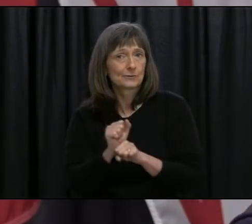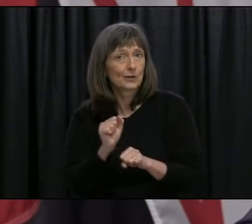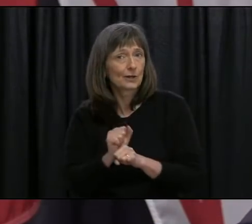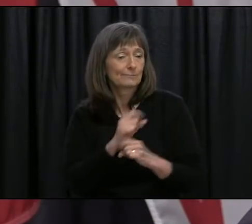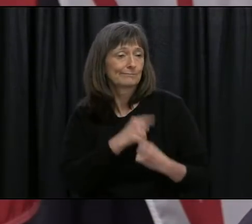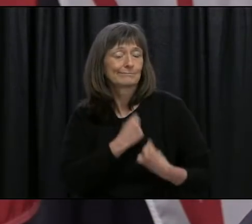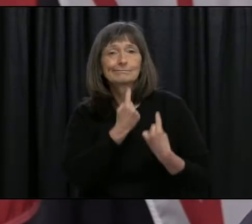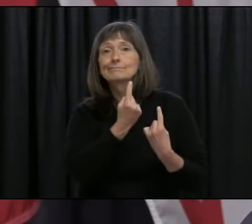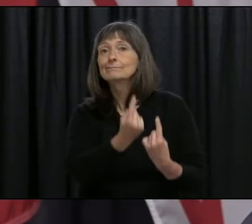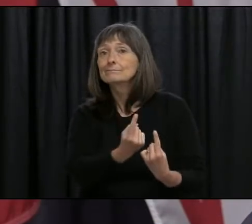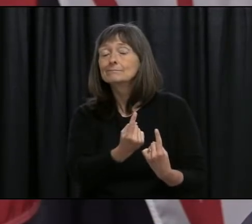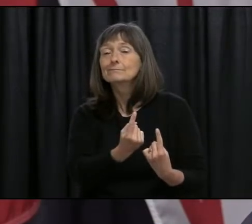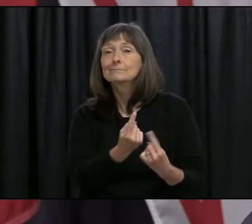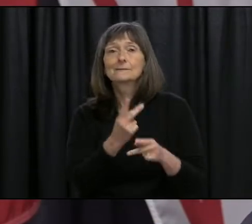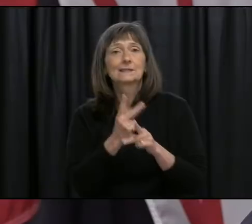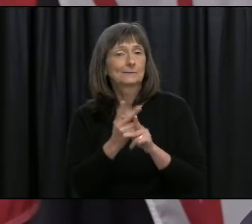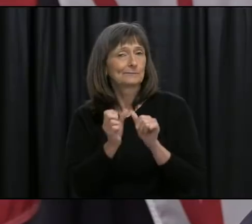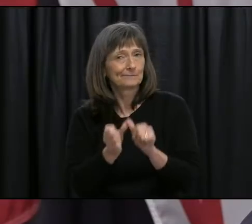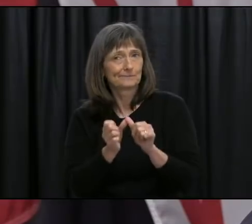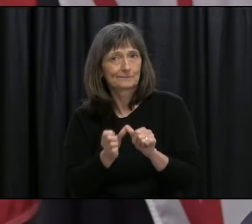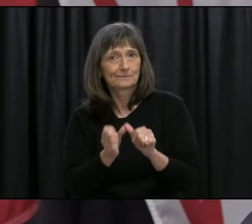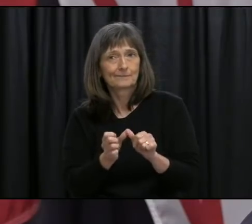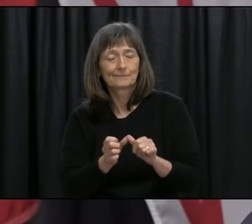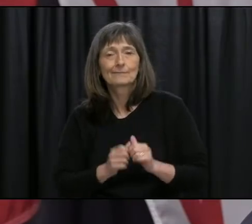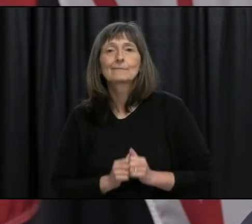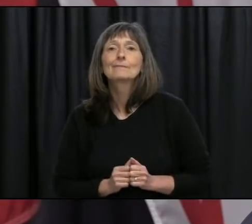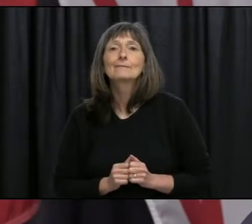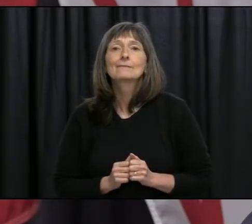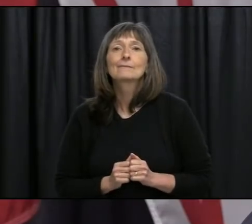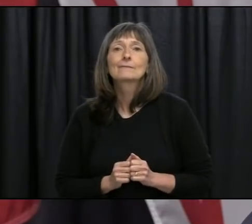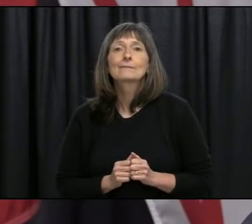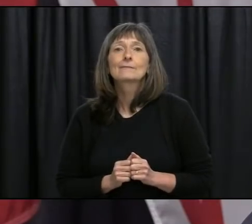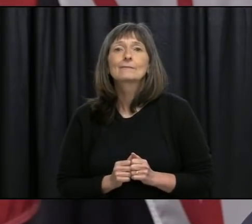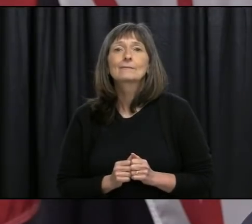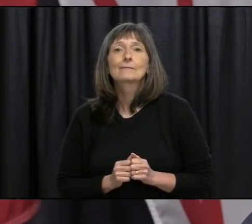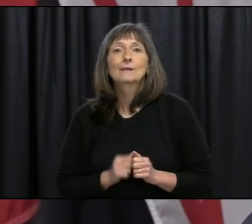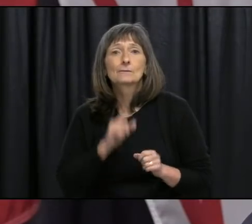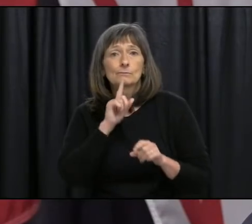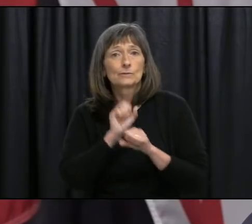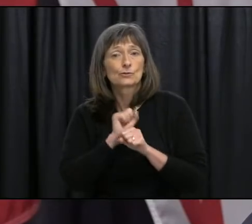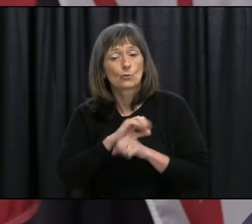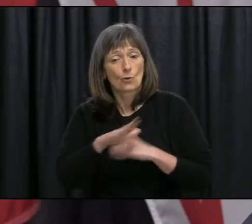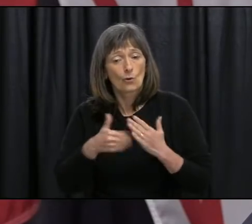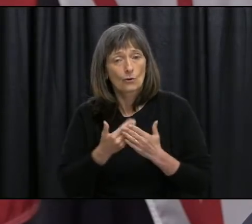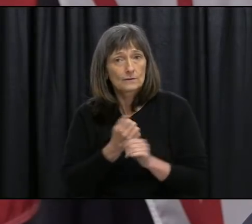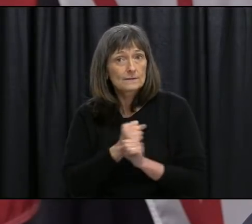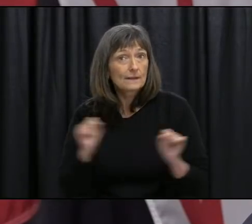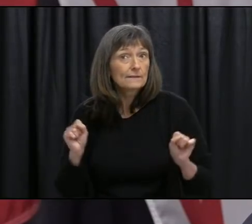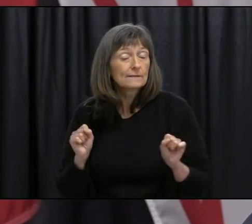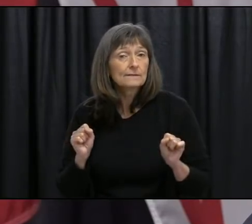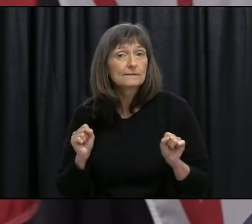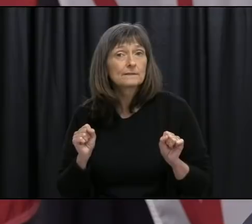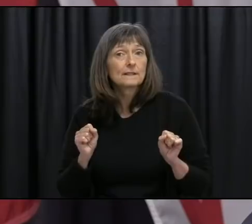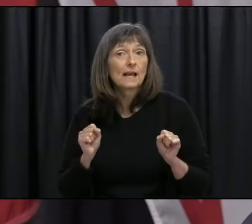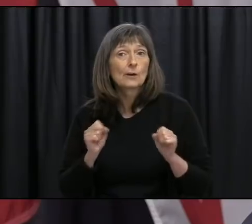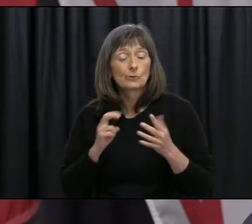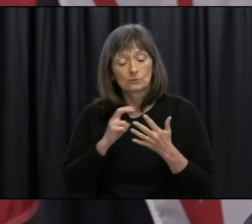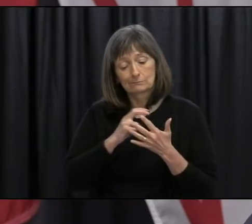so far, so let's keep it going. Let's continue to make sure that we stay safe and while working through this